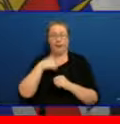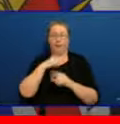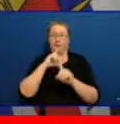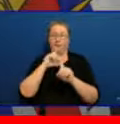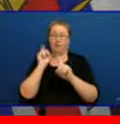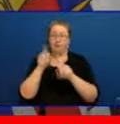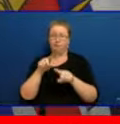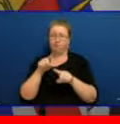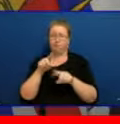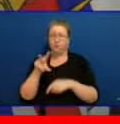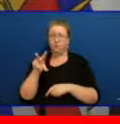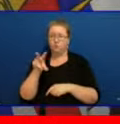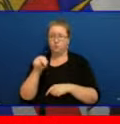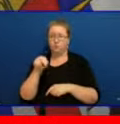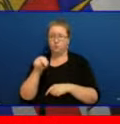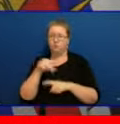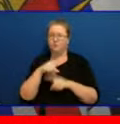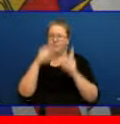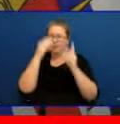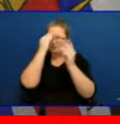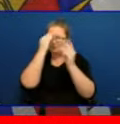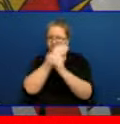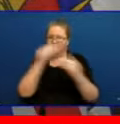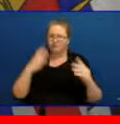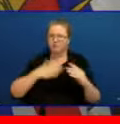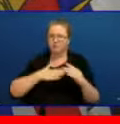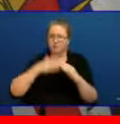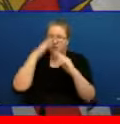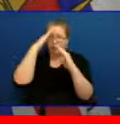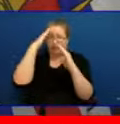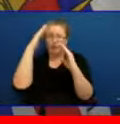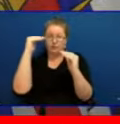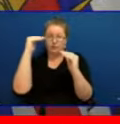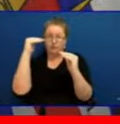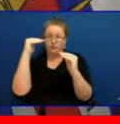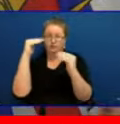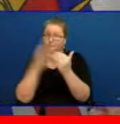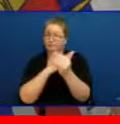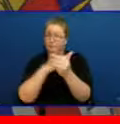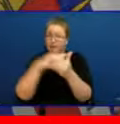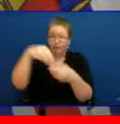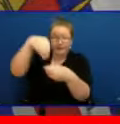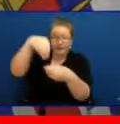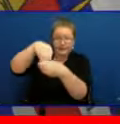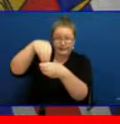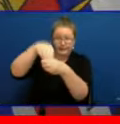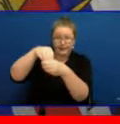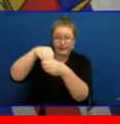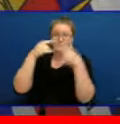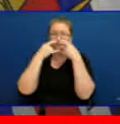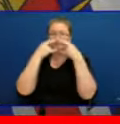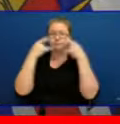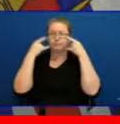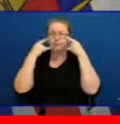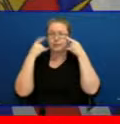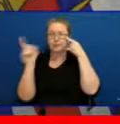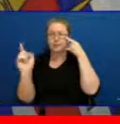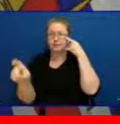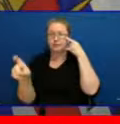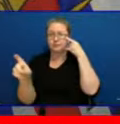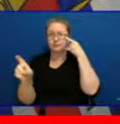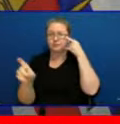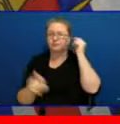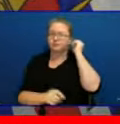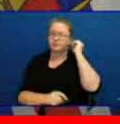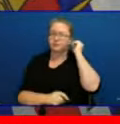the expectation that when you're in an indoor public place, you wear a mask. And that is across this province. And I know,